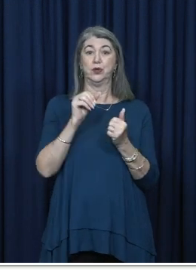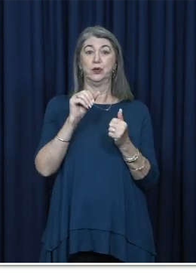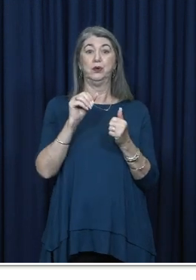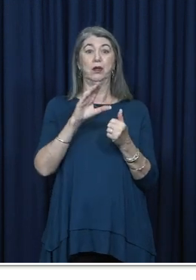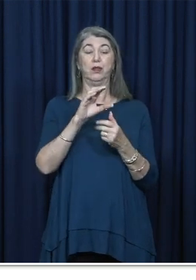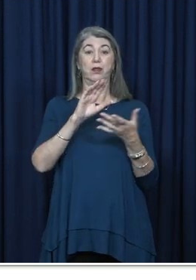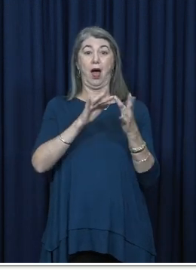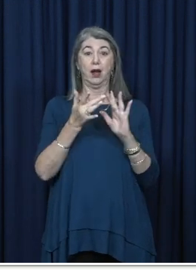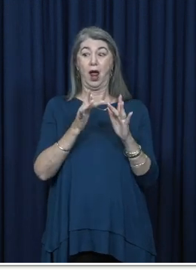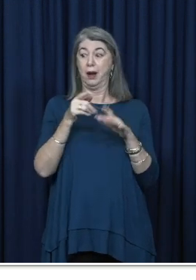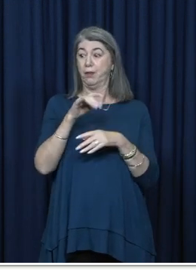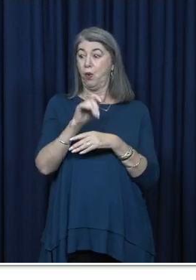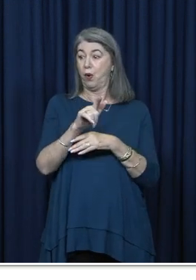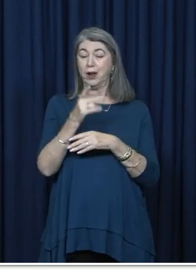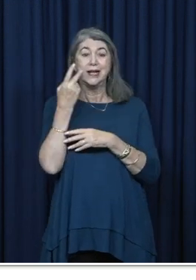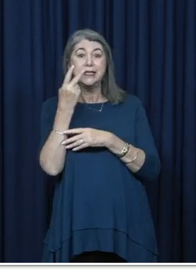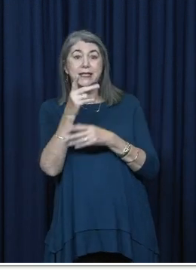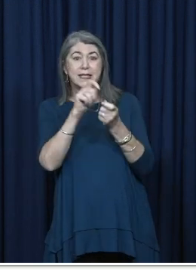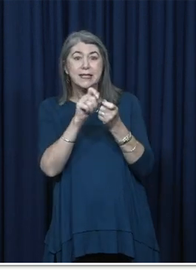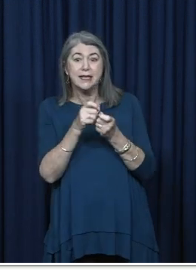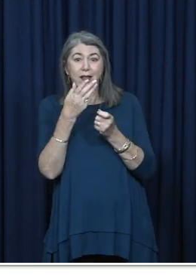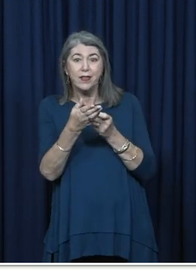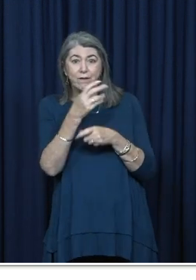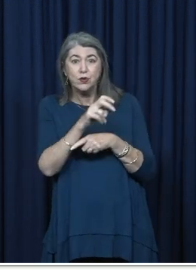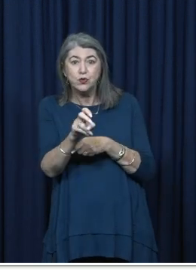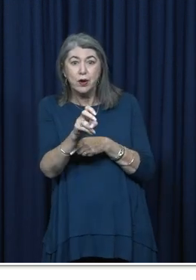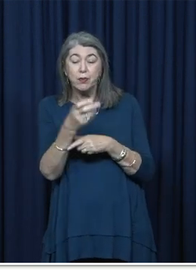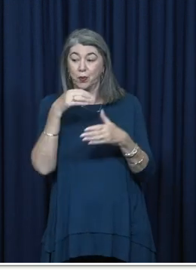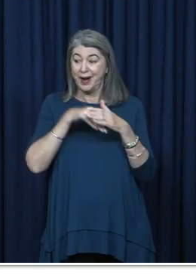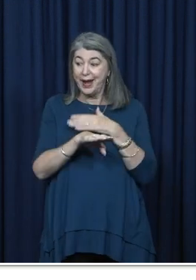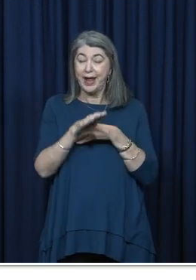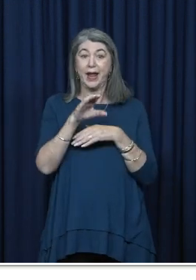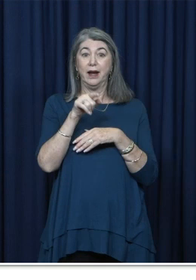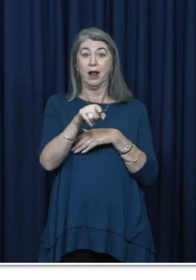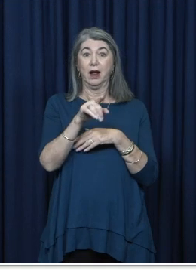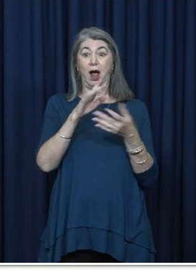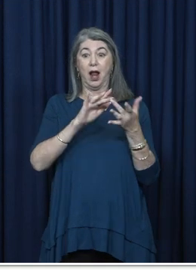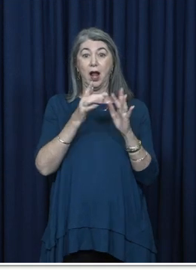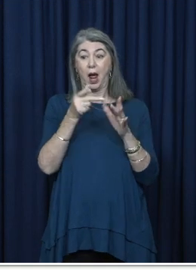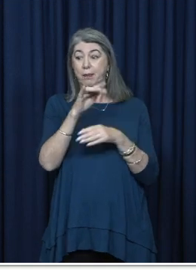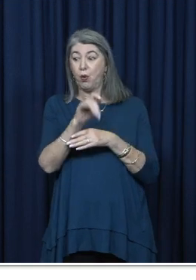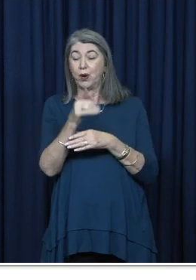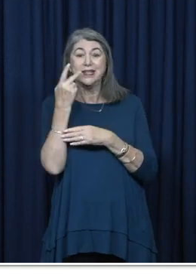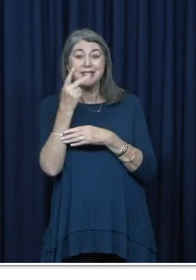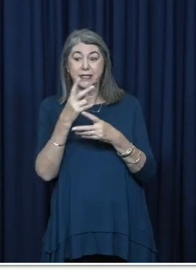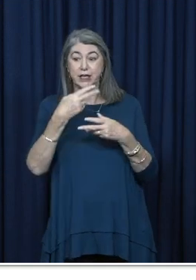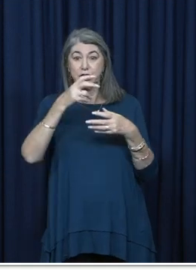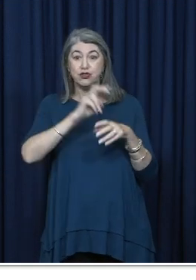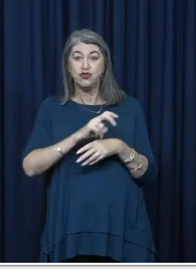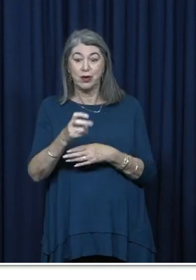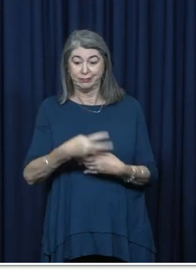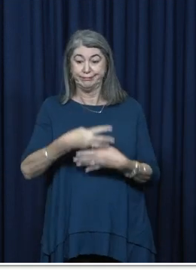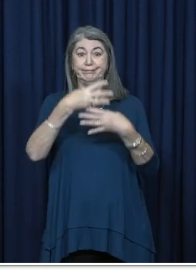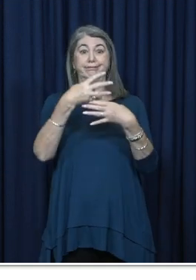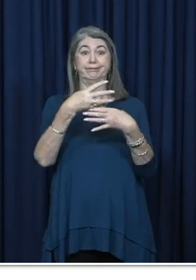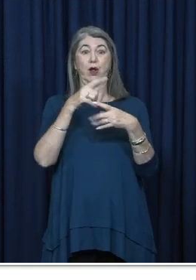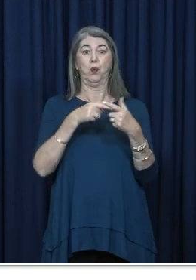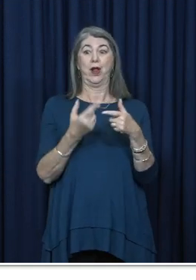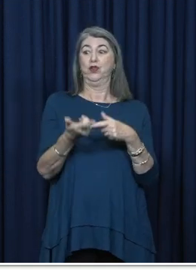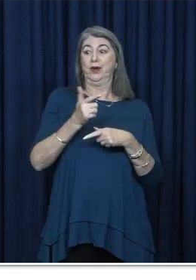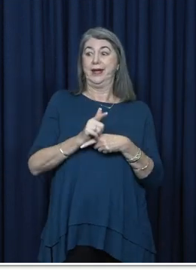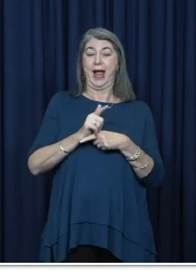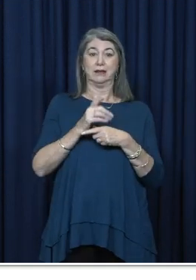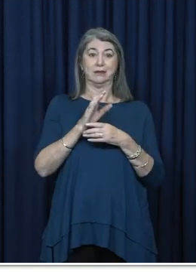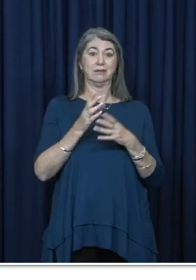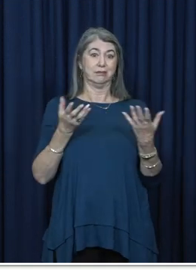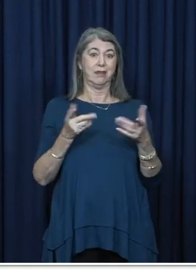portal and view your trip details there. Once you're in the online portal, you will see your trip come up on the screen when you are next in queue,